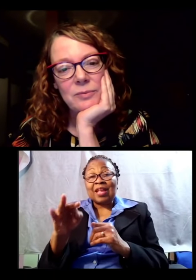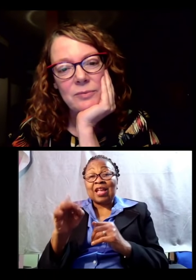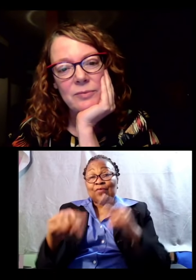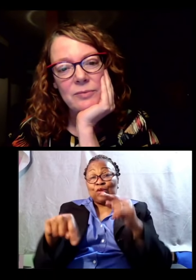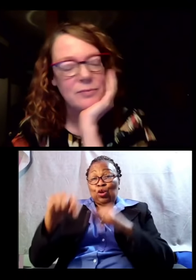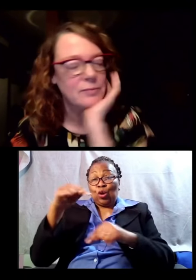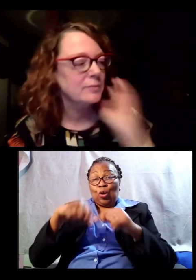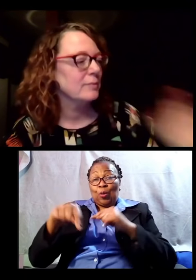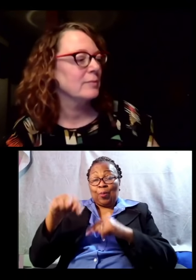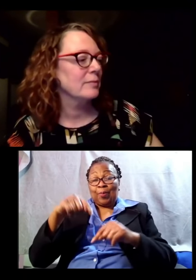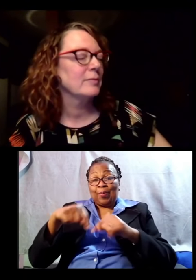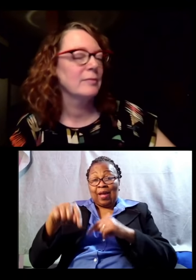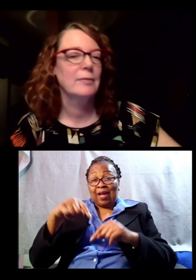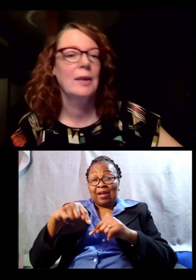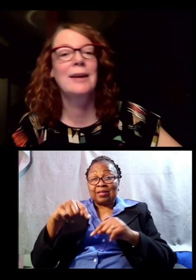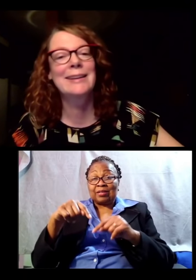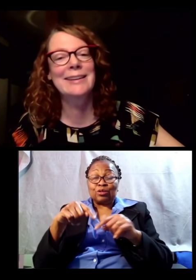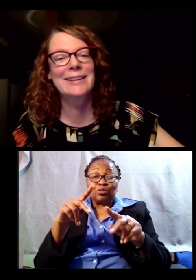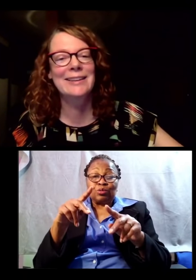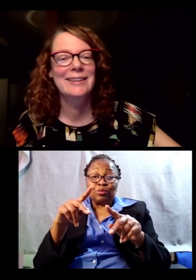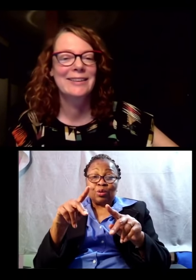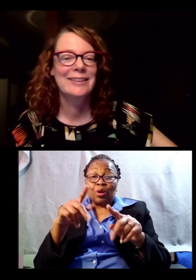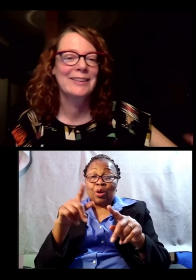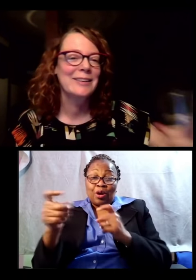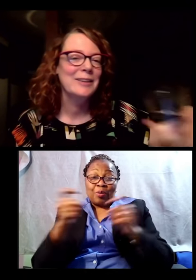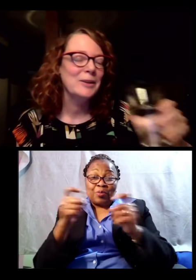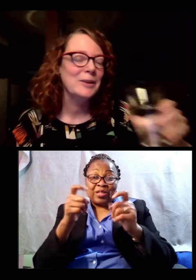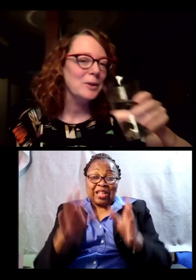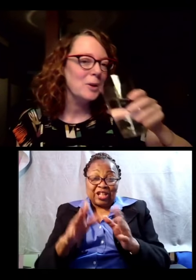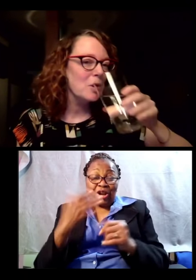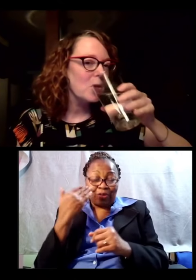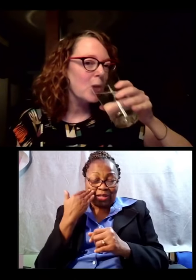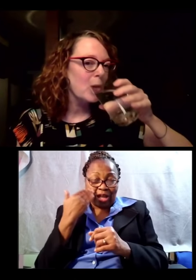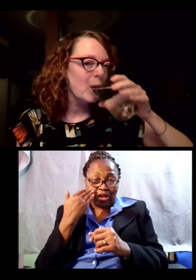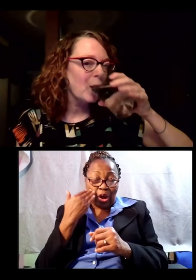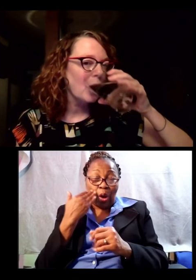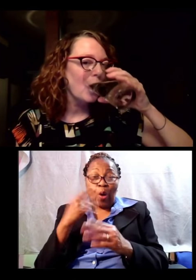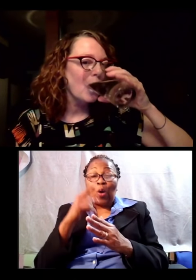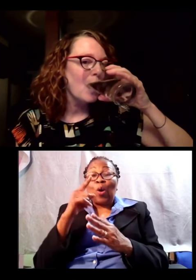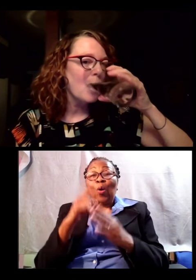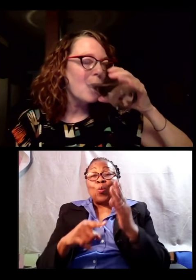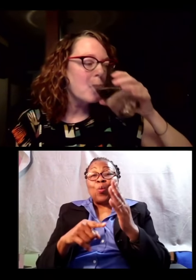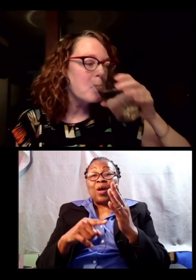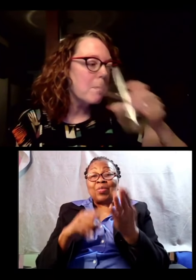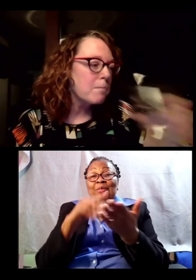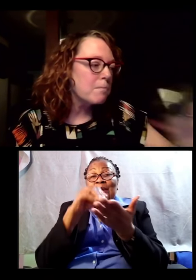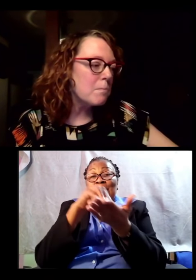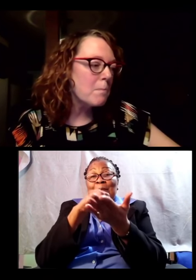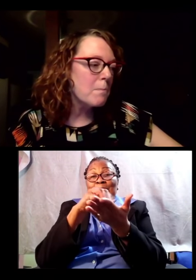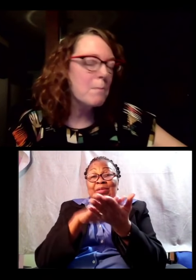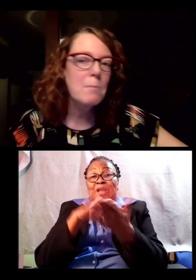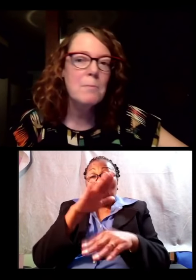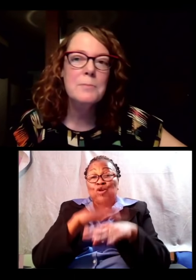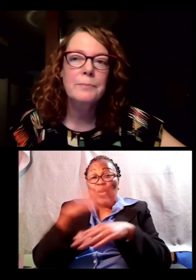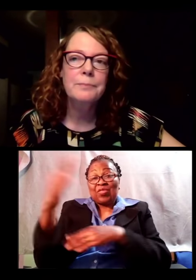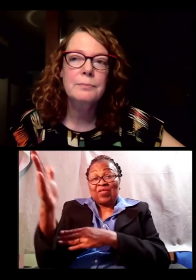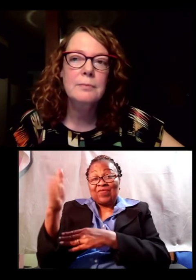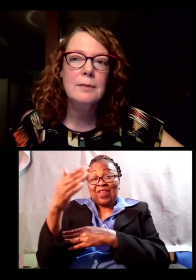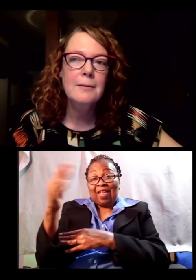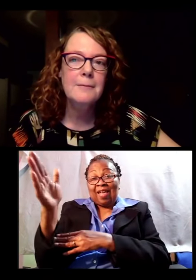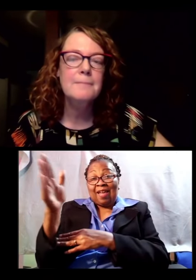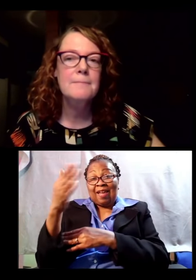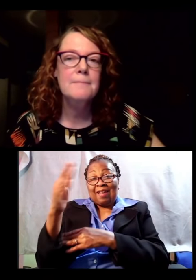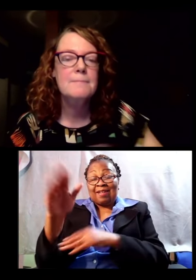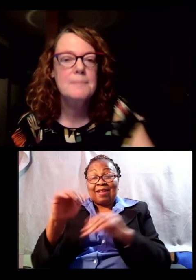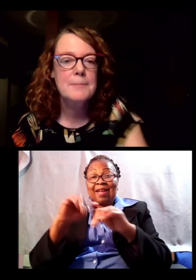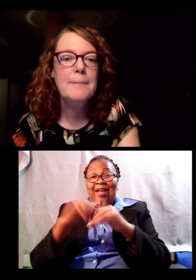know, dictators I have known, what they put on the flag and what they, you know, how they decorate